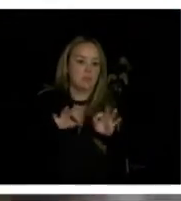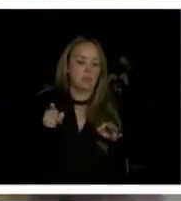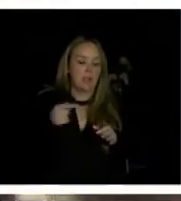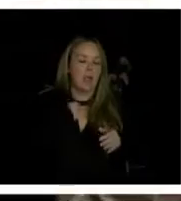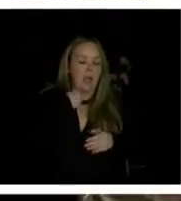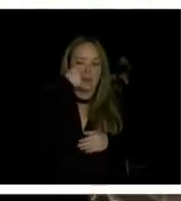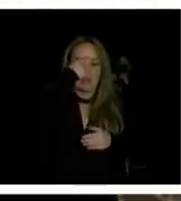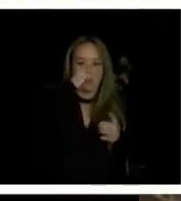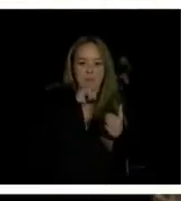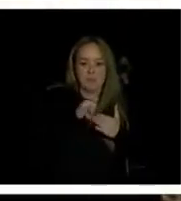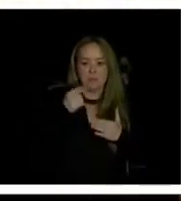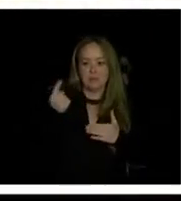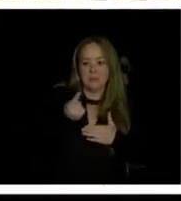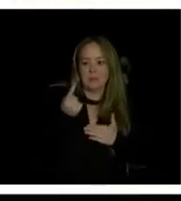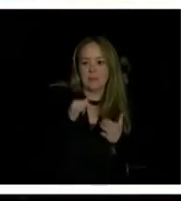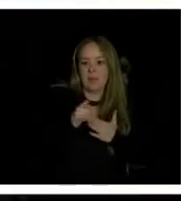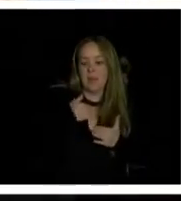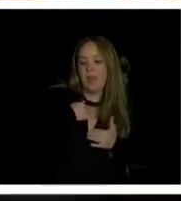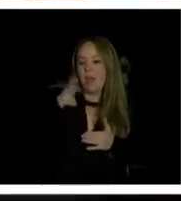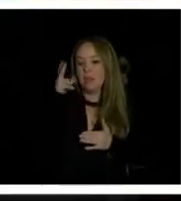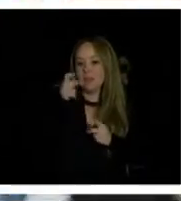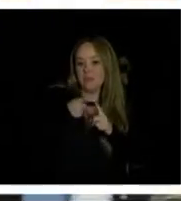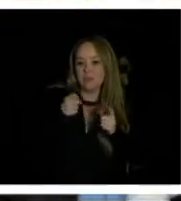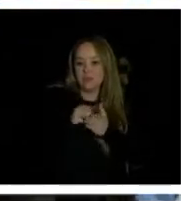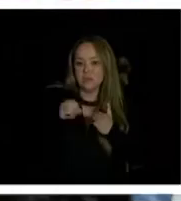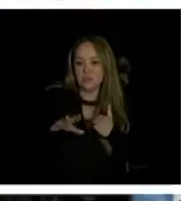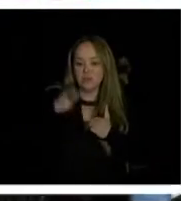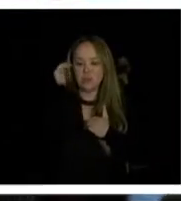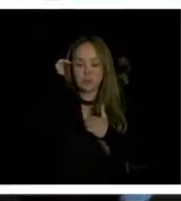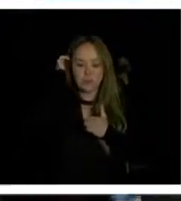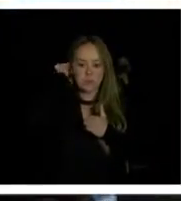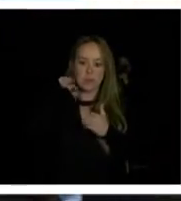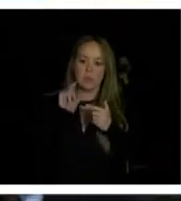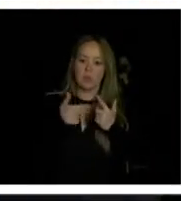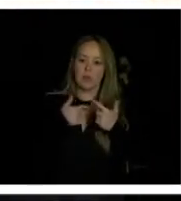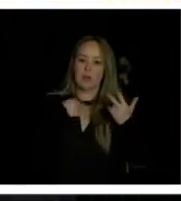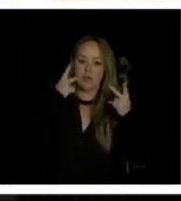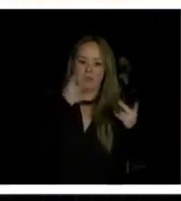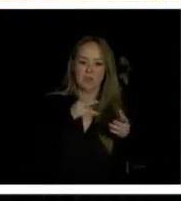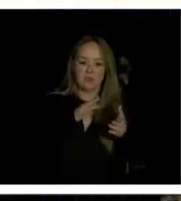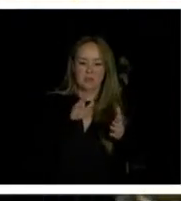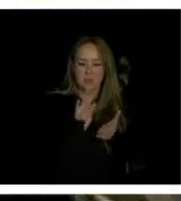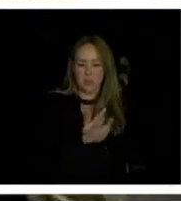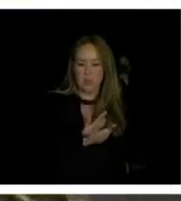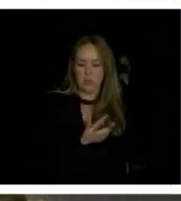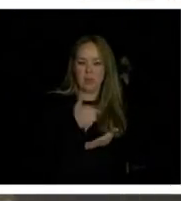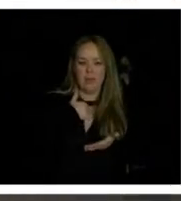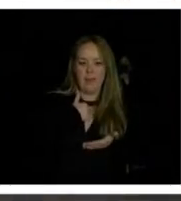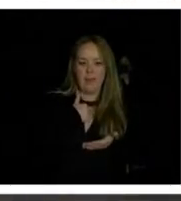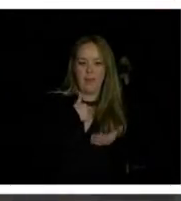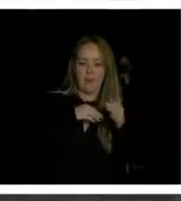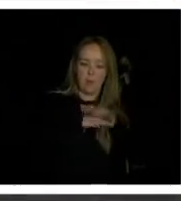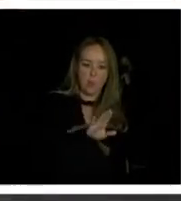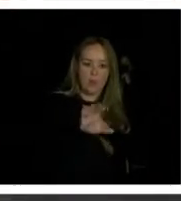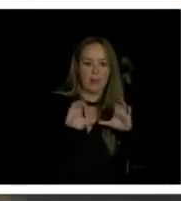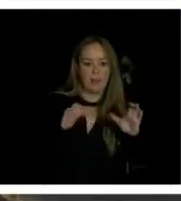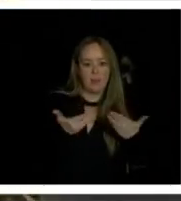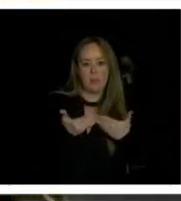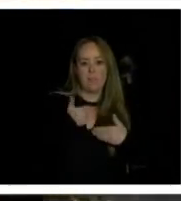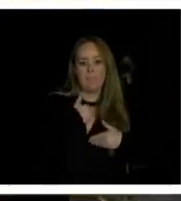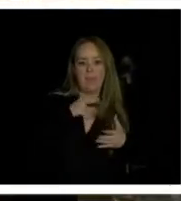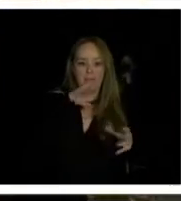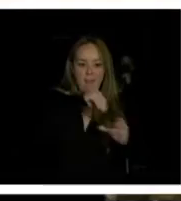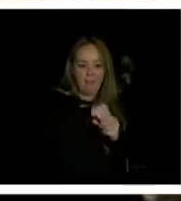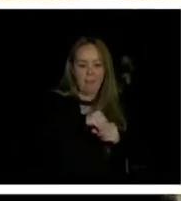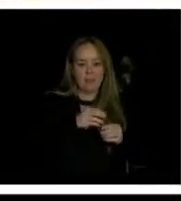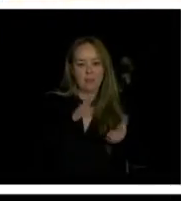that something that I hear from students when I go visit students. So when I visit schools, I go into classrooms. I